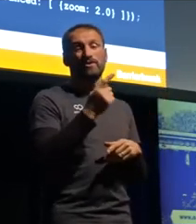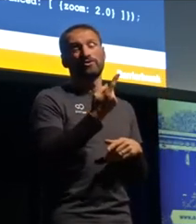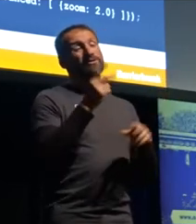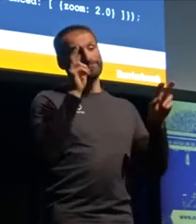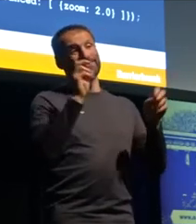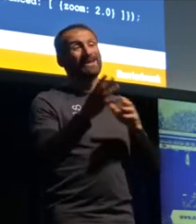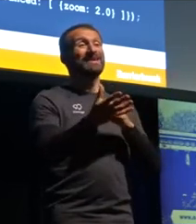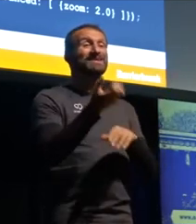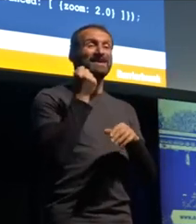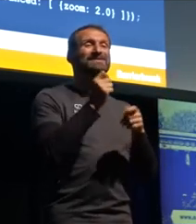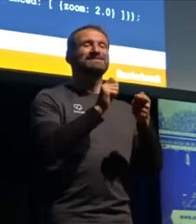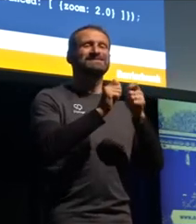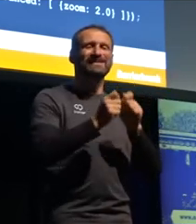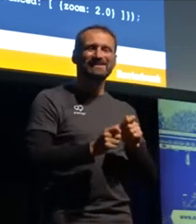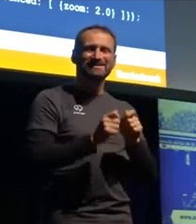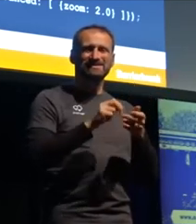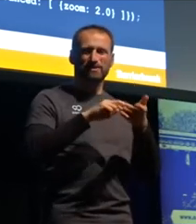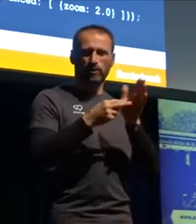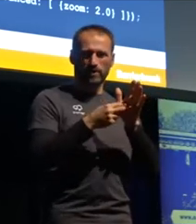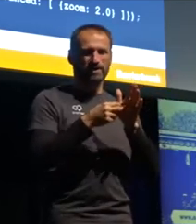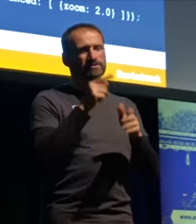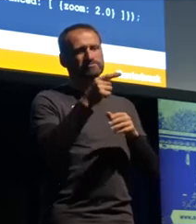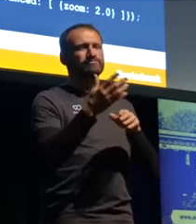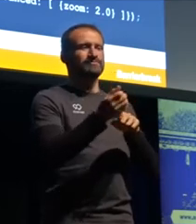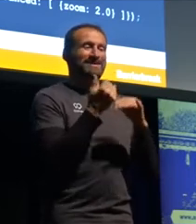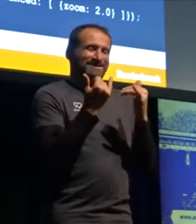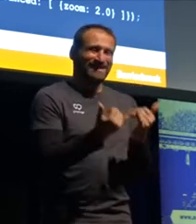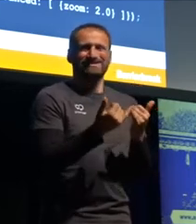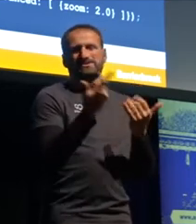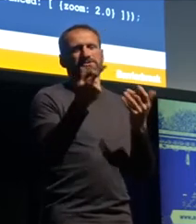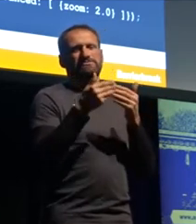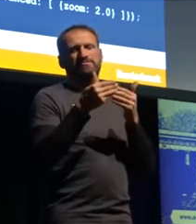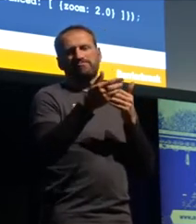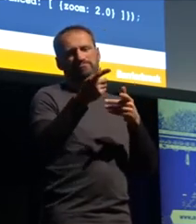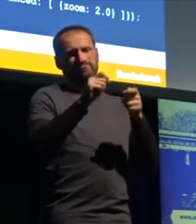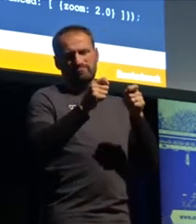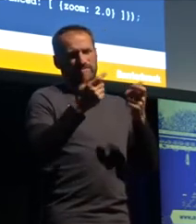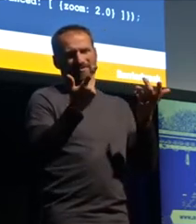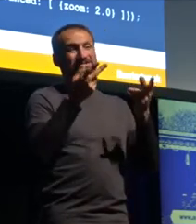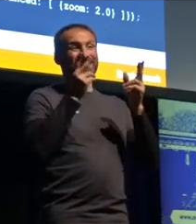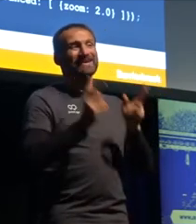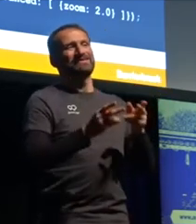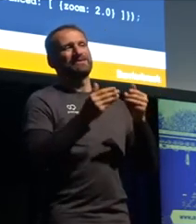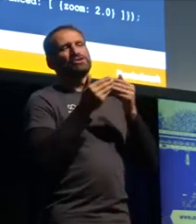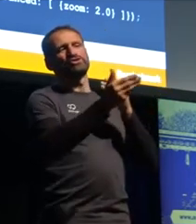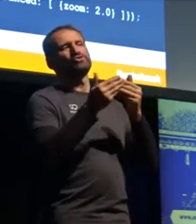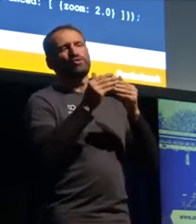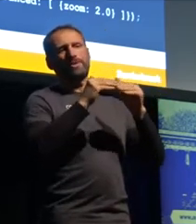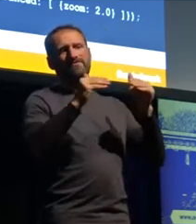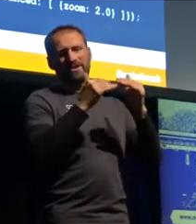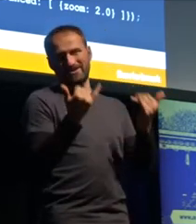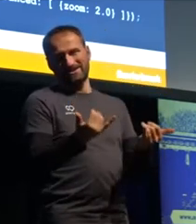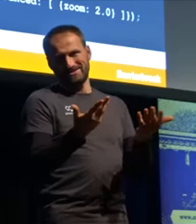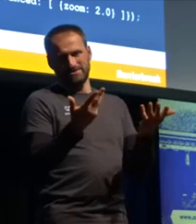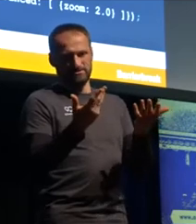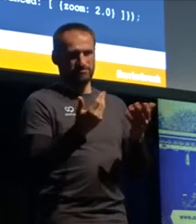the getSettings method, which basically gives you the state of affairs right now. For example, what's the current zoom level right now? And then it's as